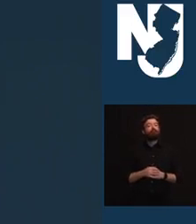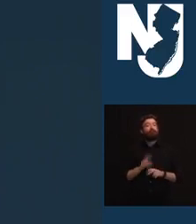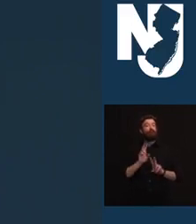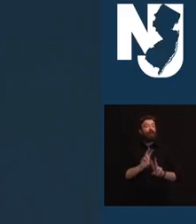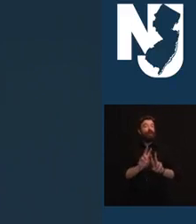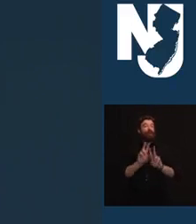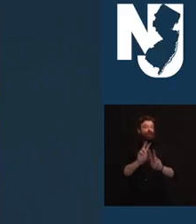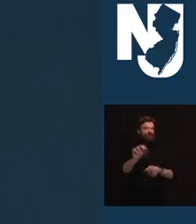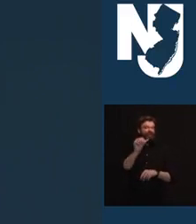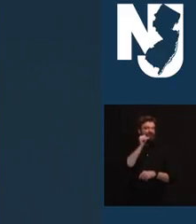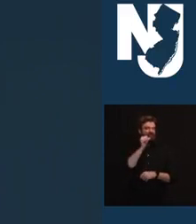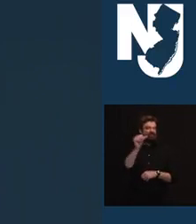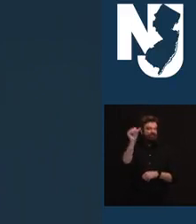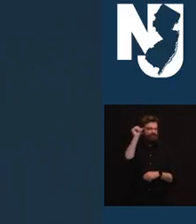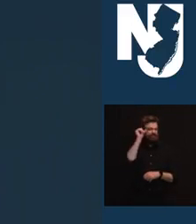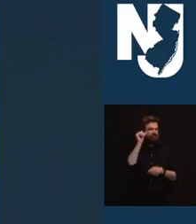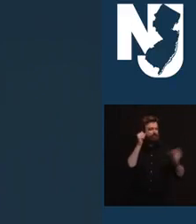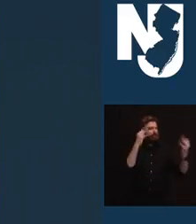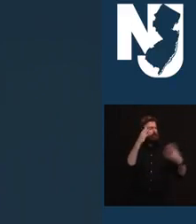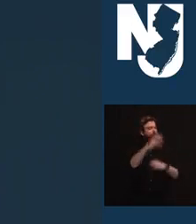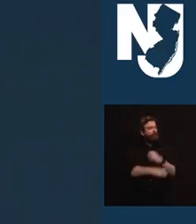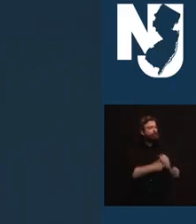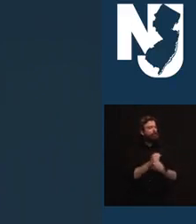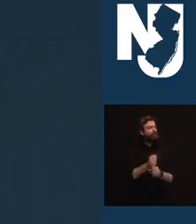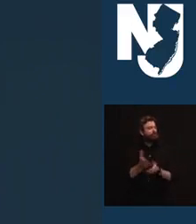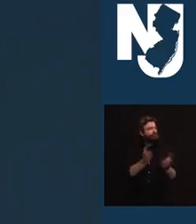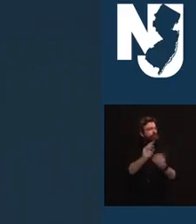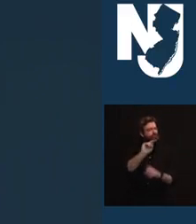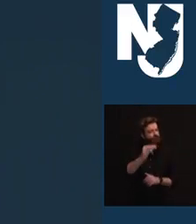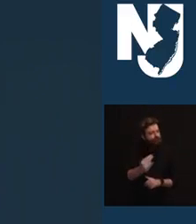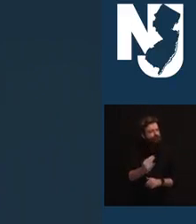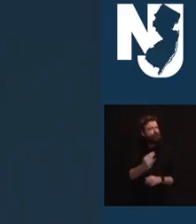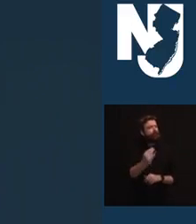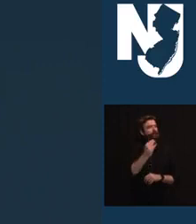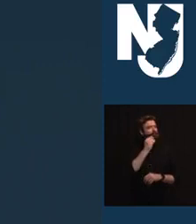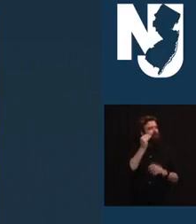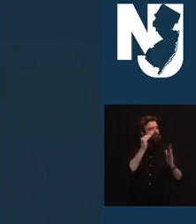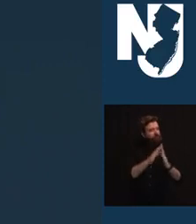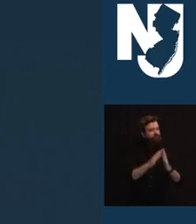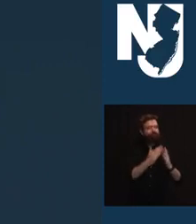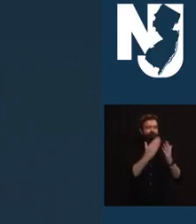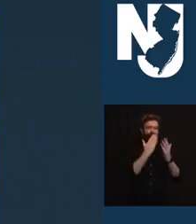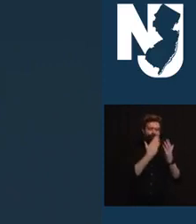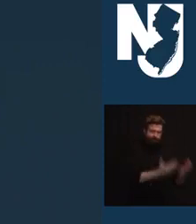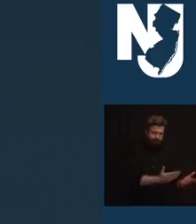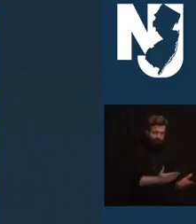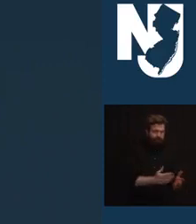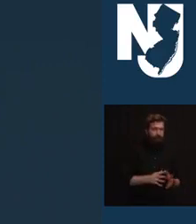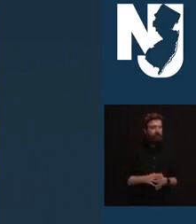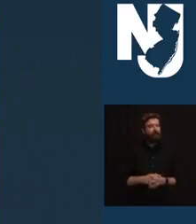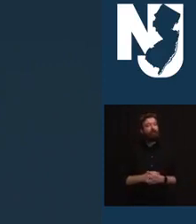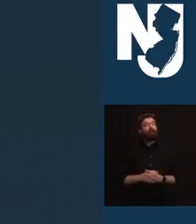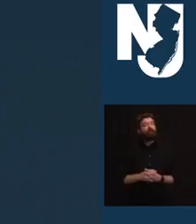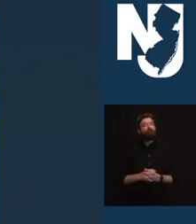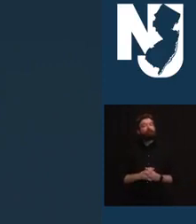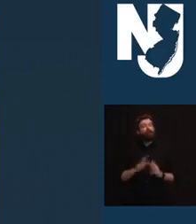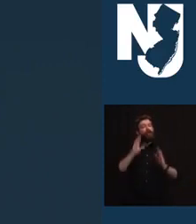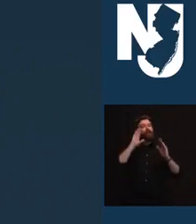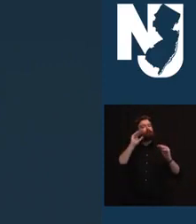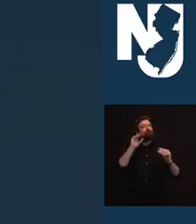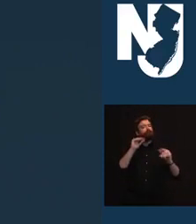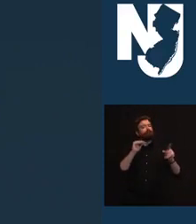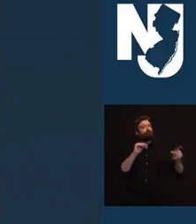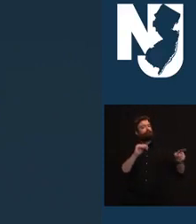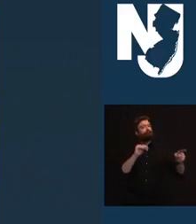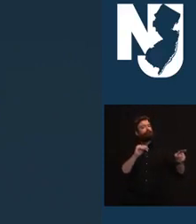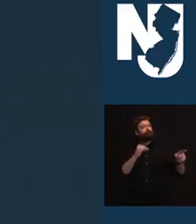of dedication to our state and his community. We hope he's found a place with an open road for Harley and a dog that needs a friend in